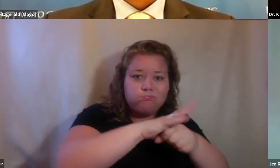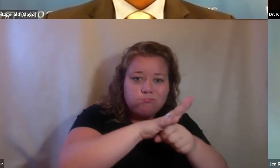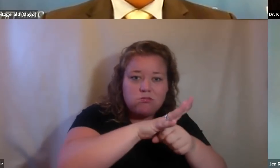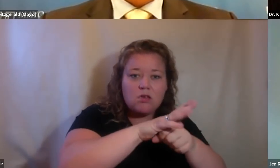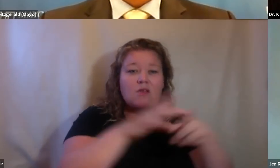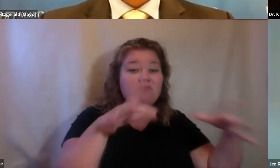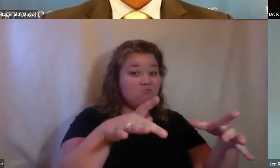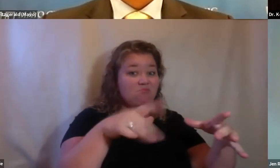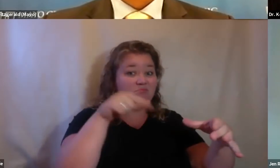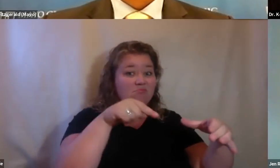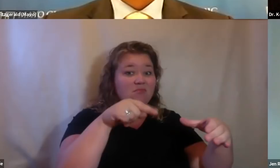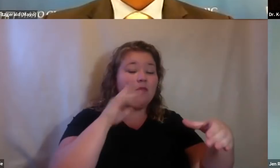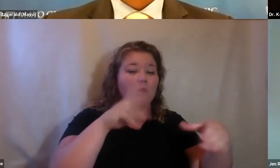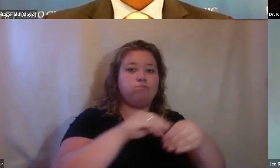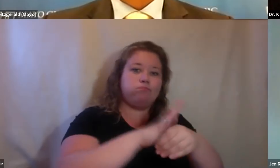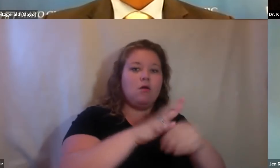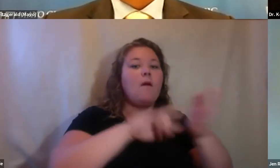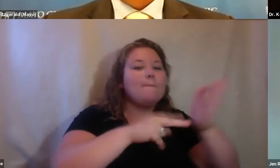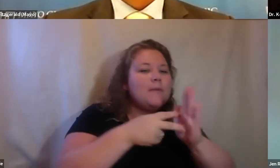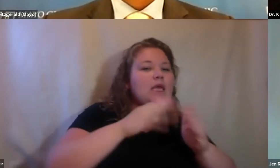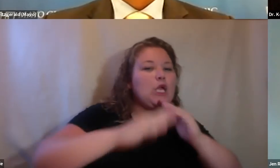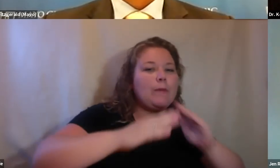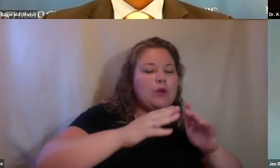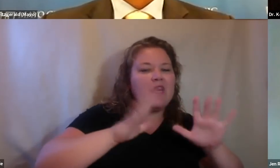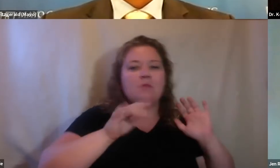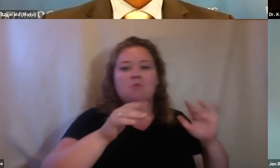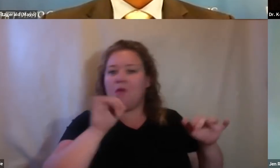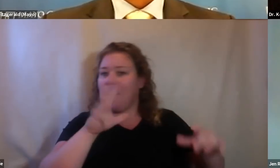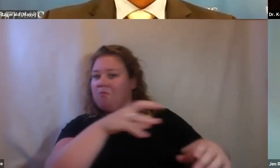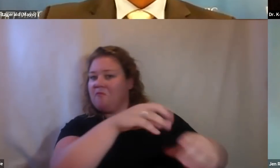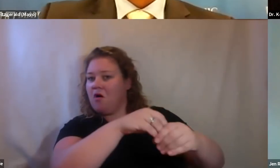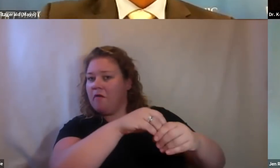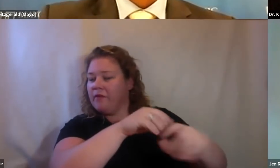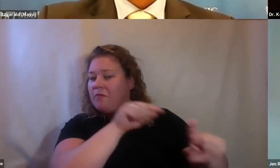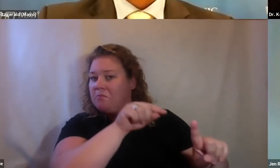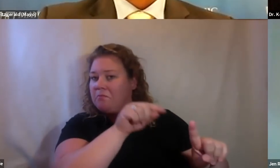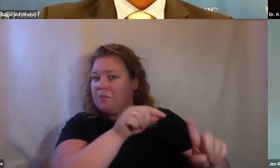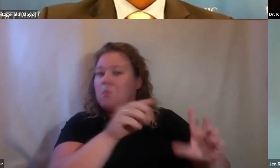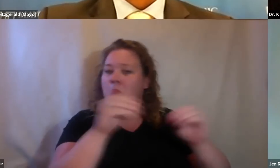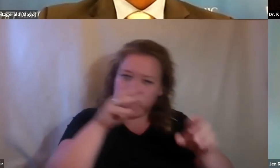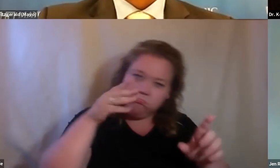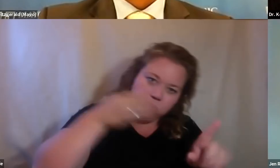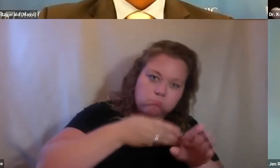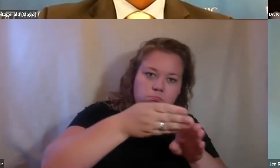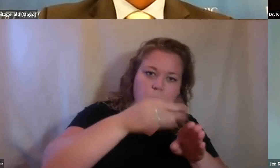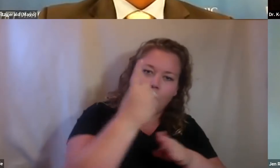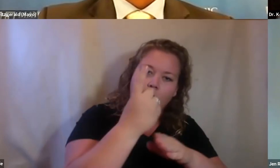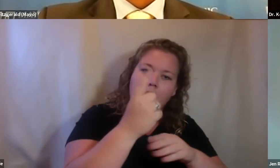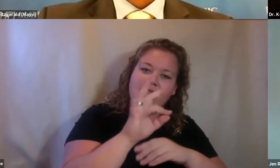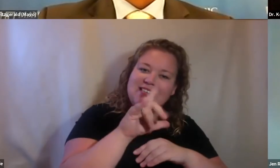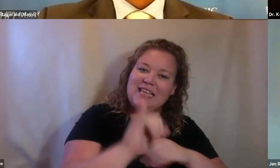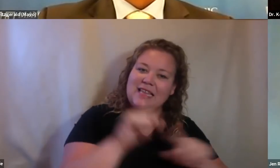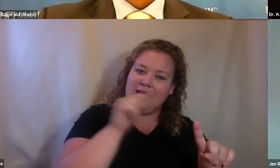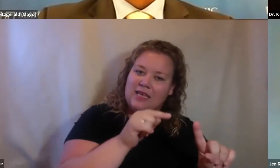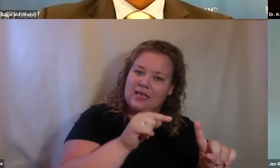need to take action. But at the community level, those case rates may not reflect an overall risk or burden